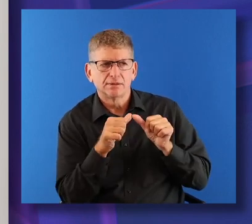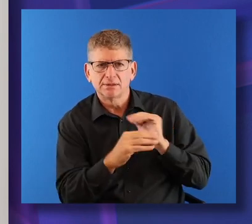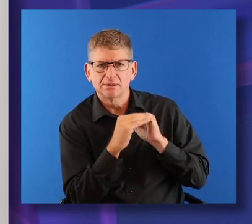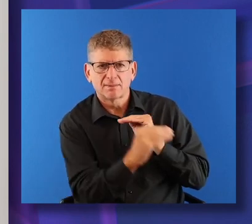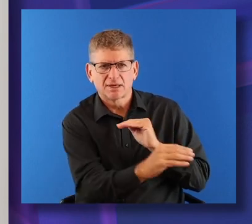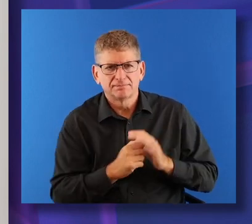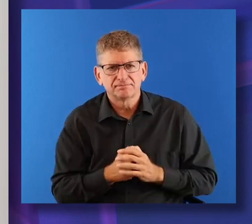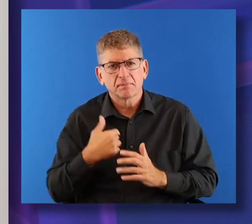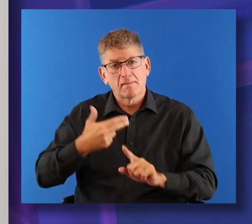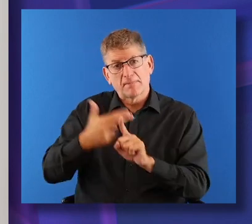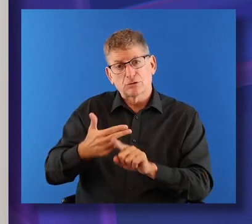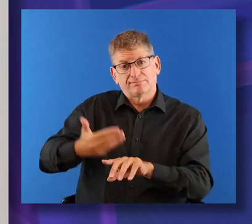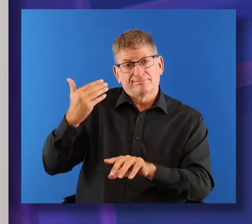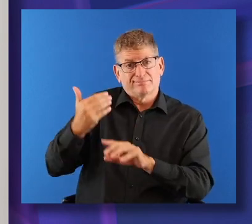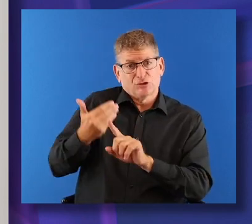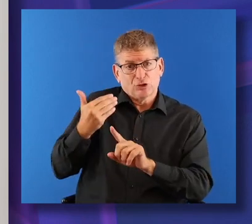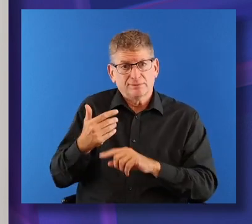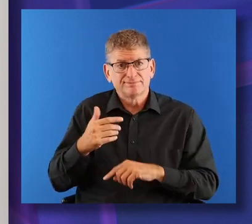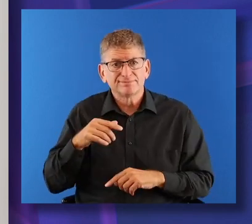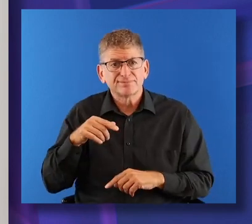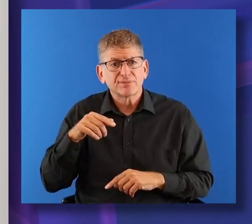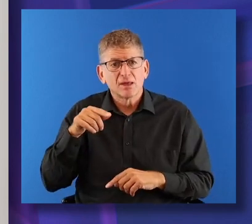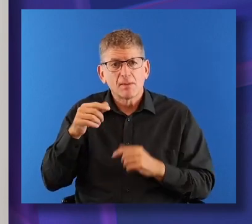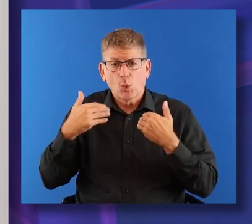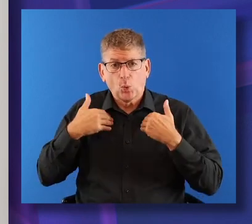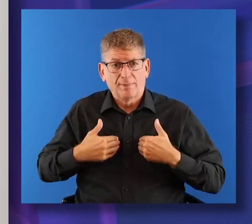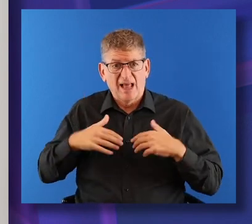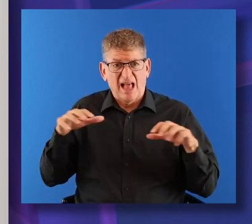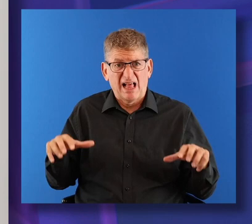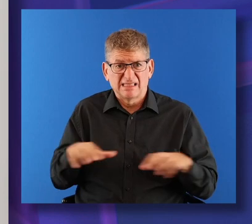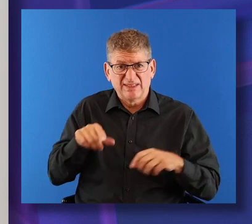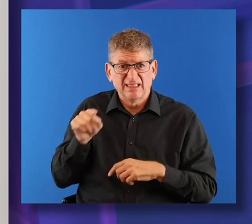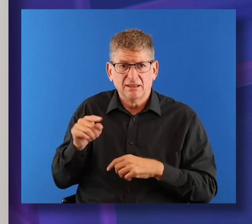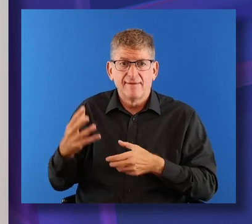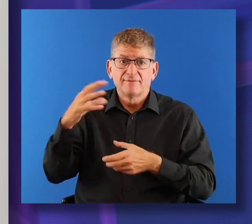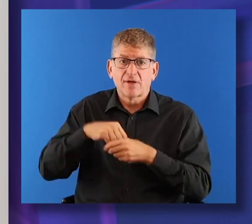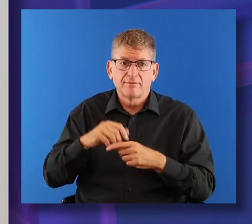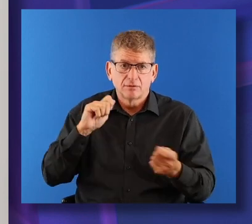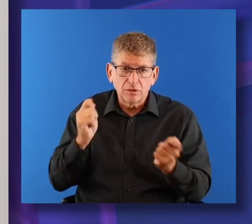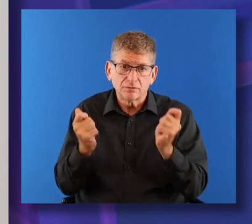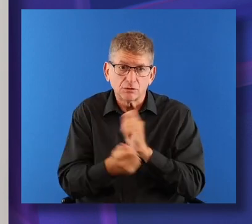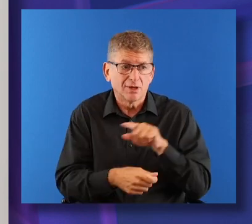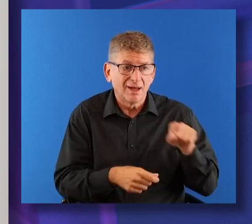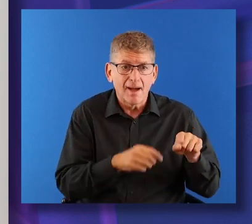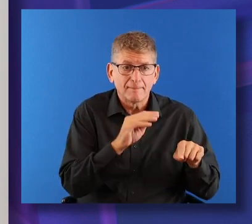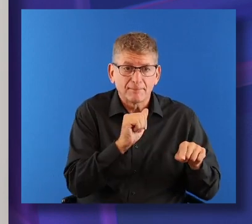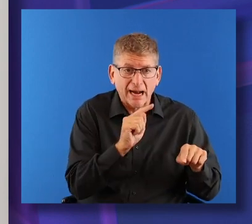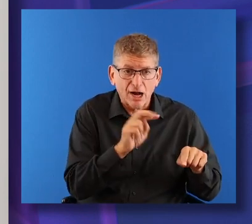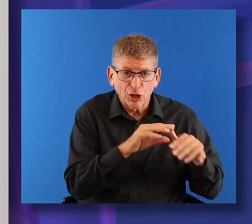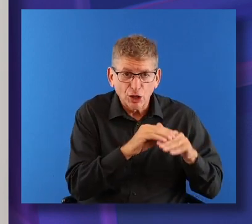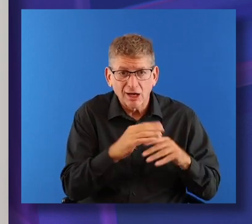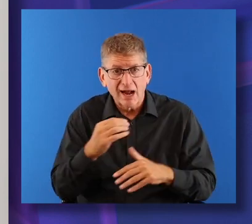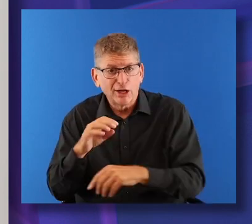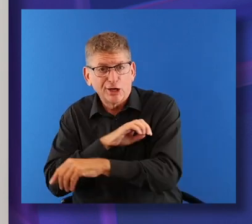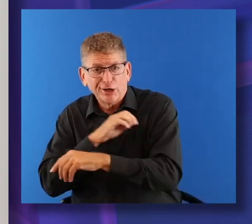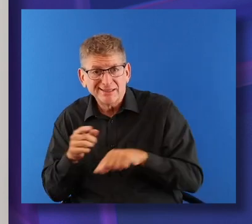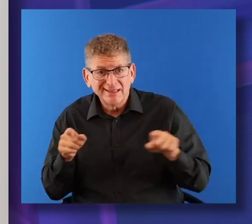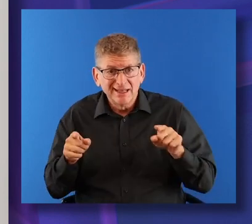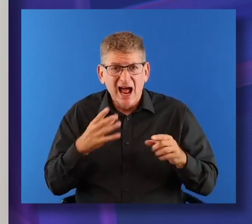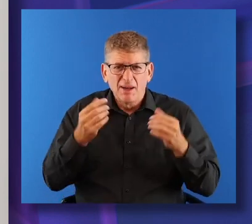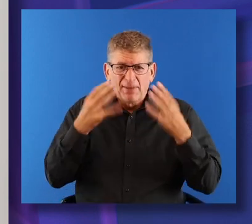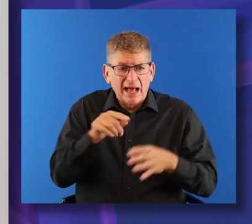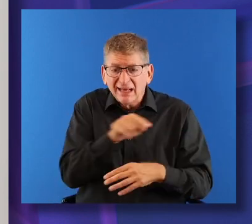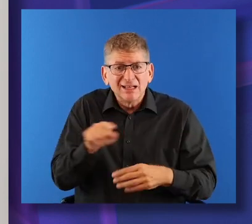earlier, human activity involves many transformations of matter and energy, and many of these transformations emit greenhouse